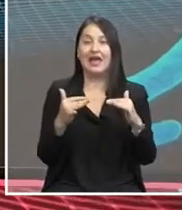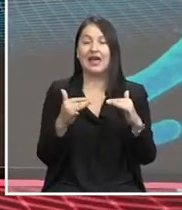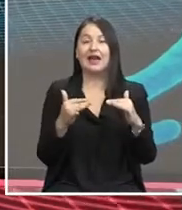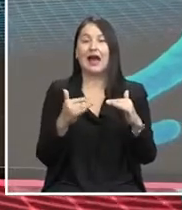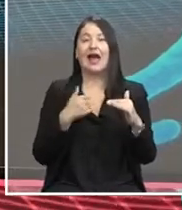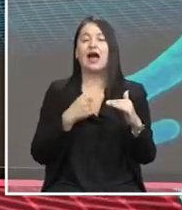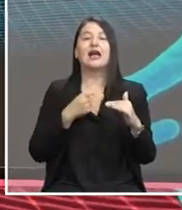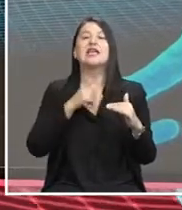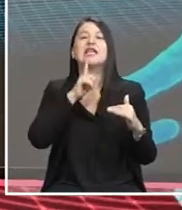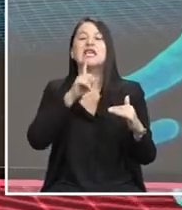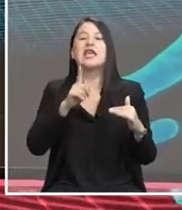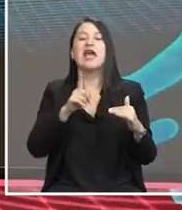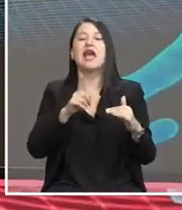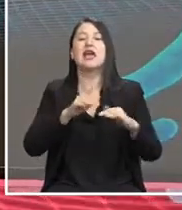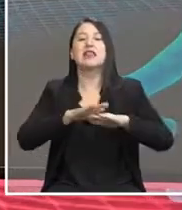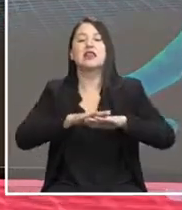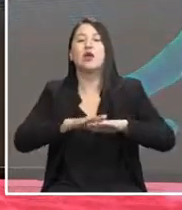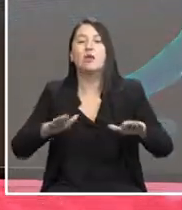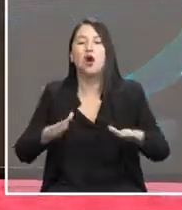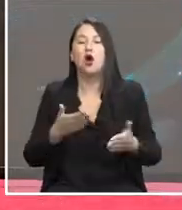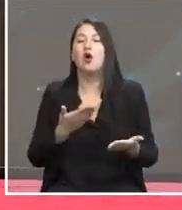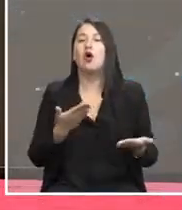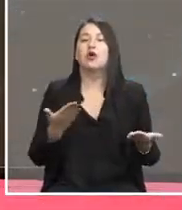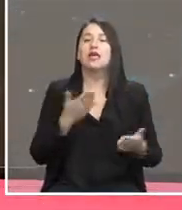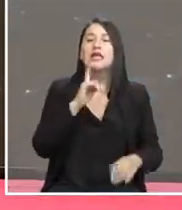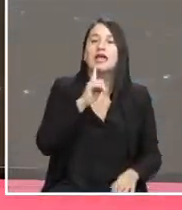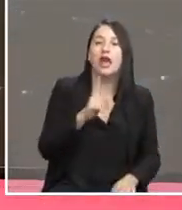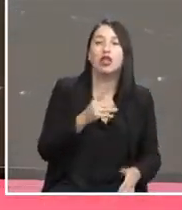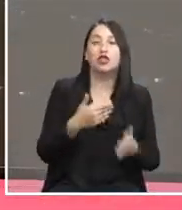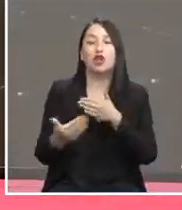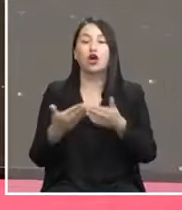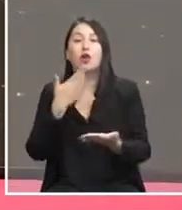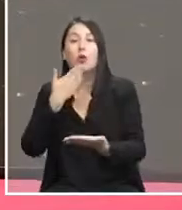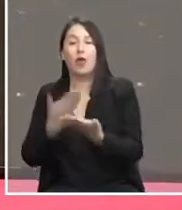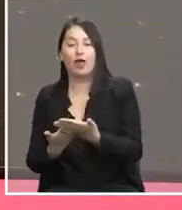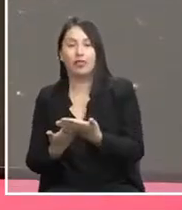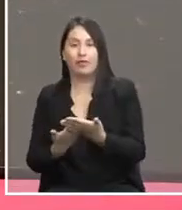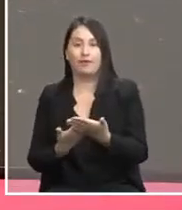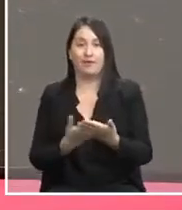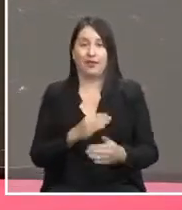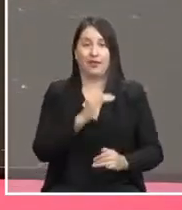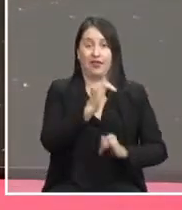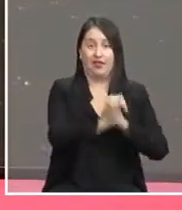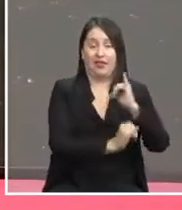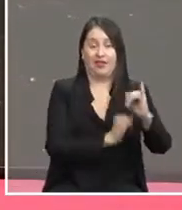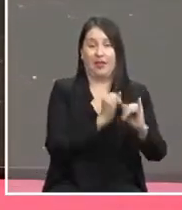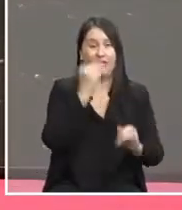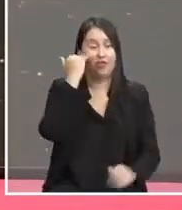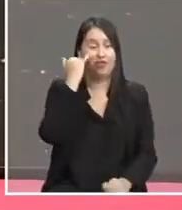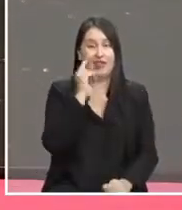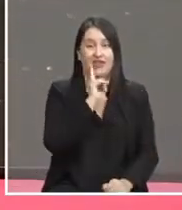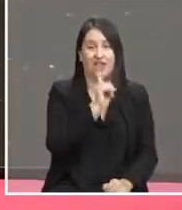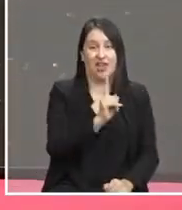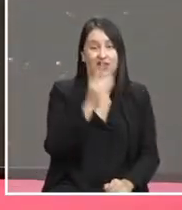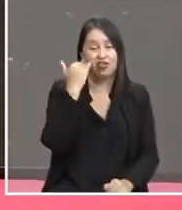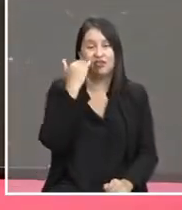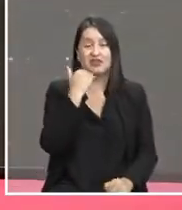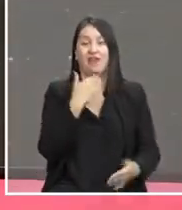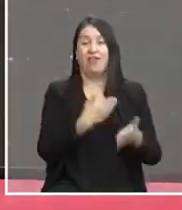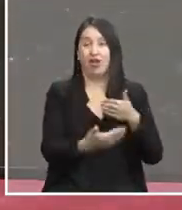you don't know who, you don't know where, you don't know when. You cannot